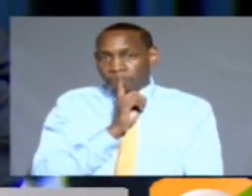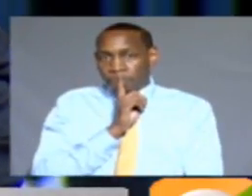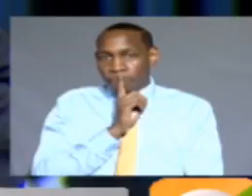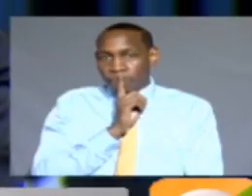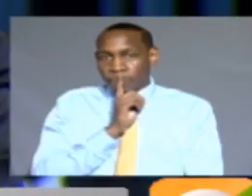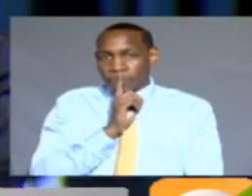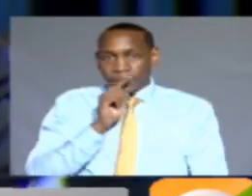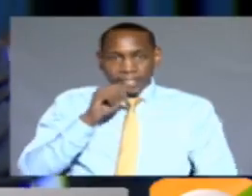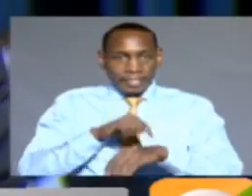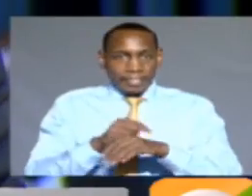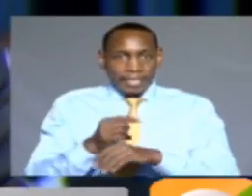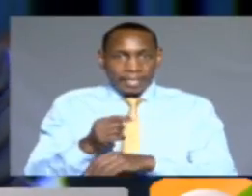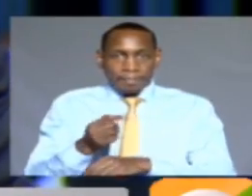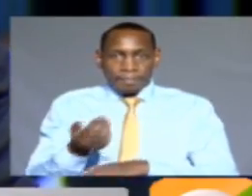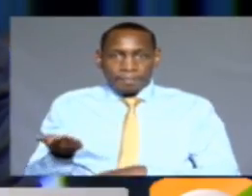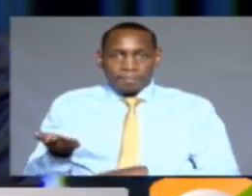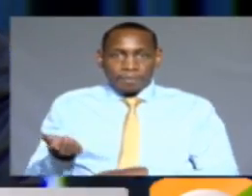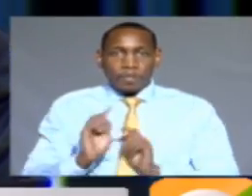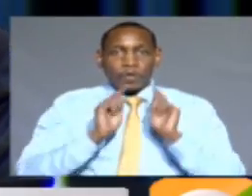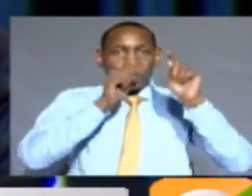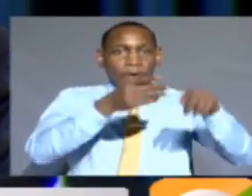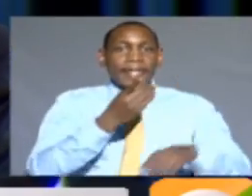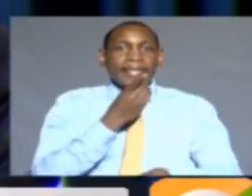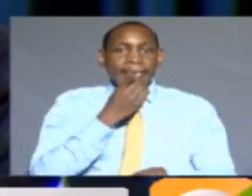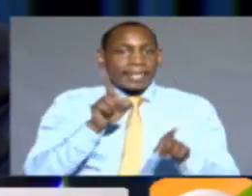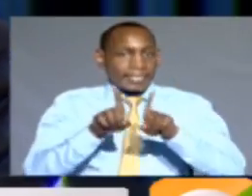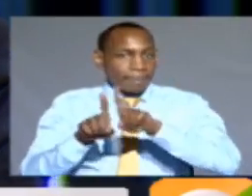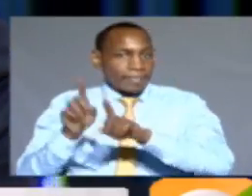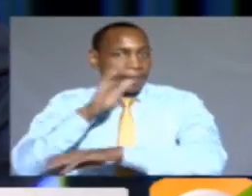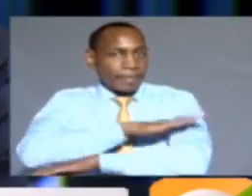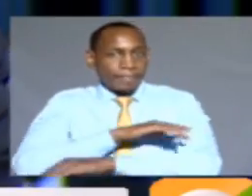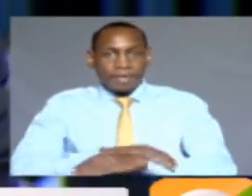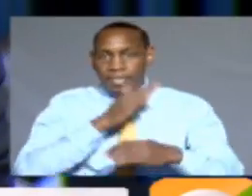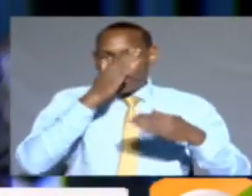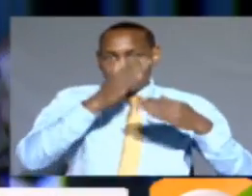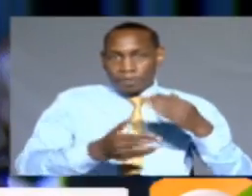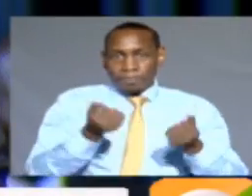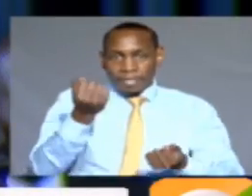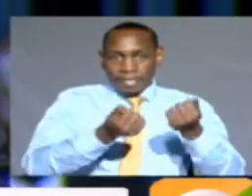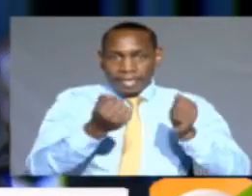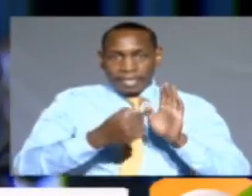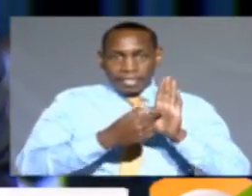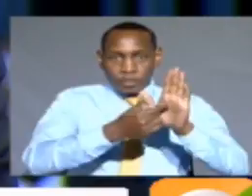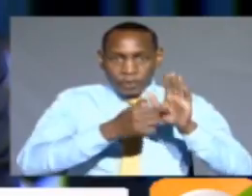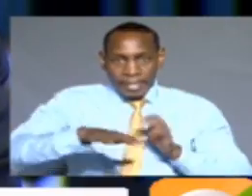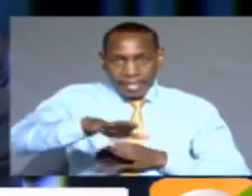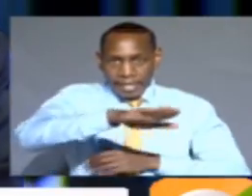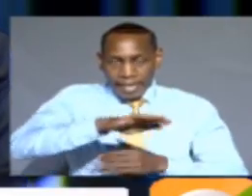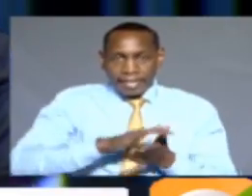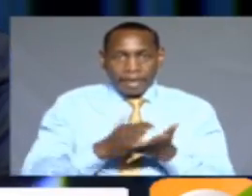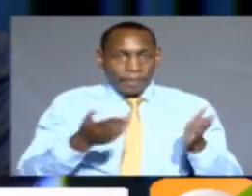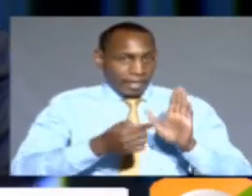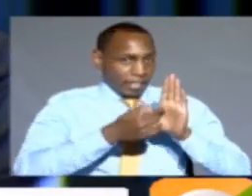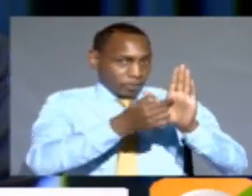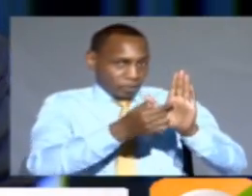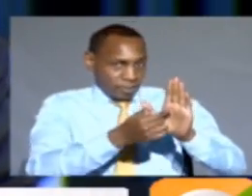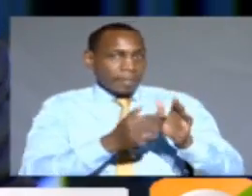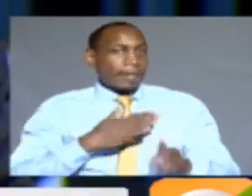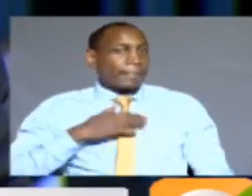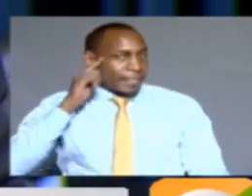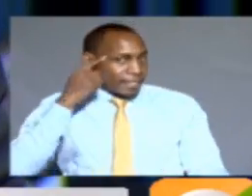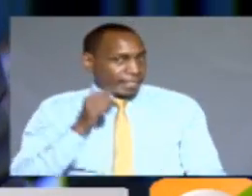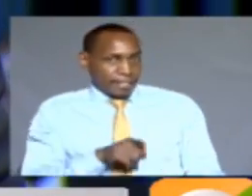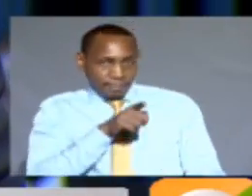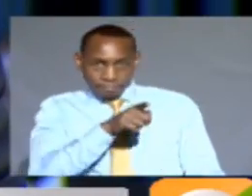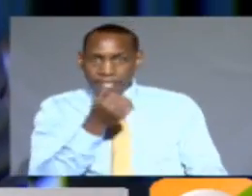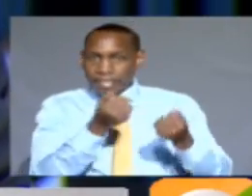On our way to dinner that evening, we stopped at a car showroom where I showed him what I thought was a